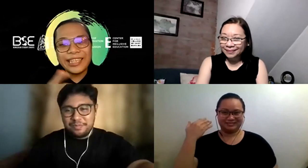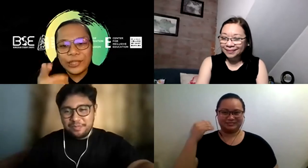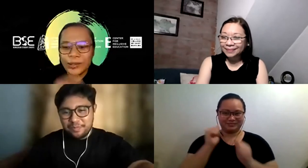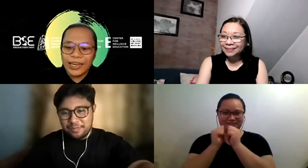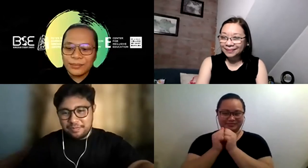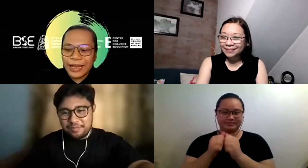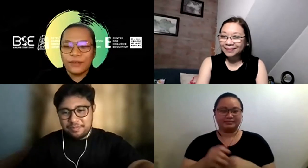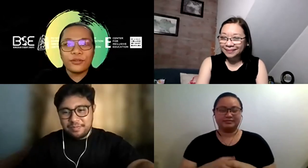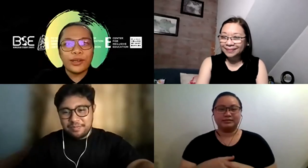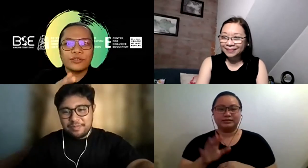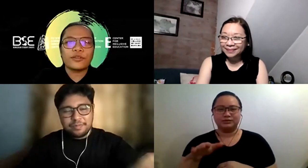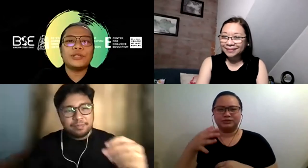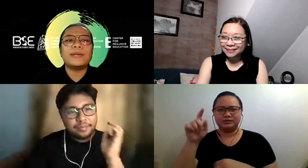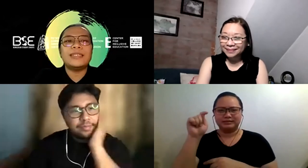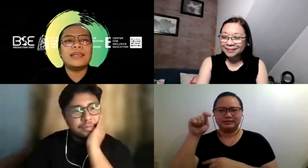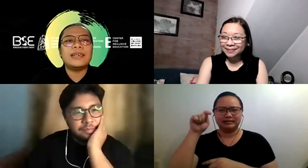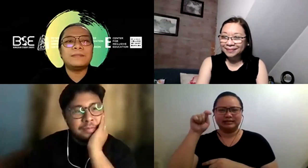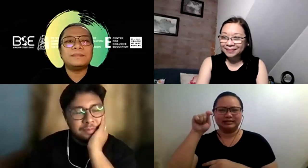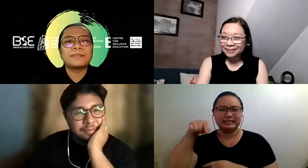TQ, I have a question for you naman.